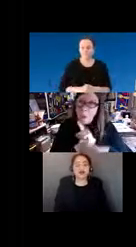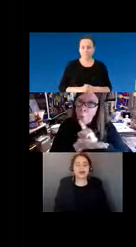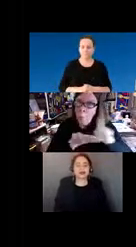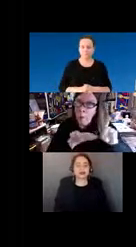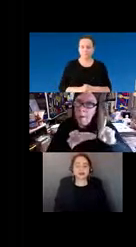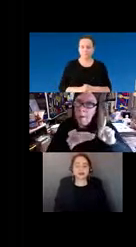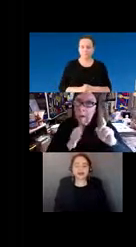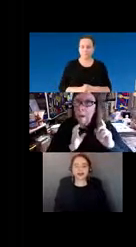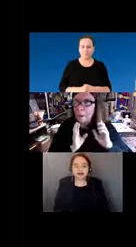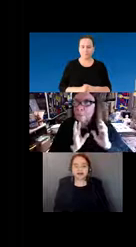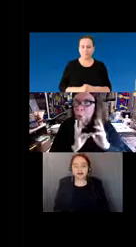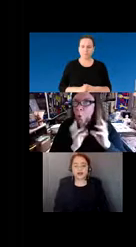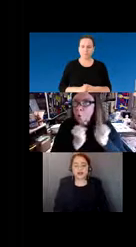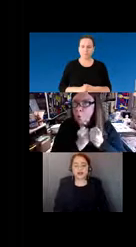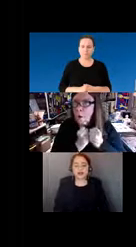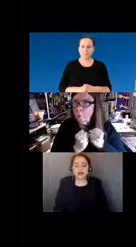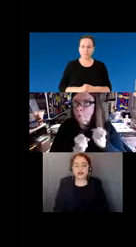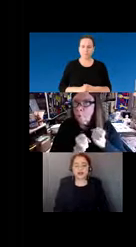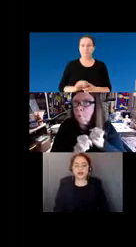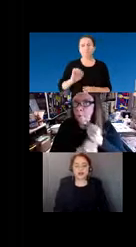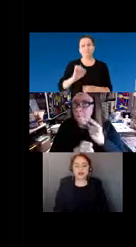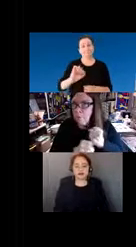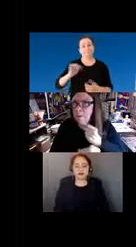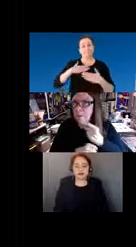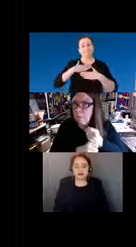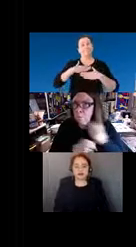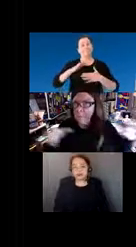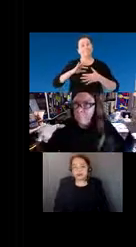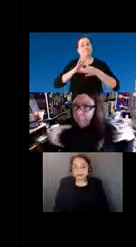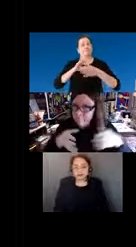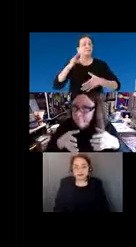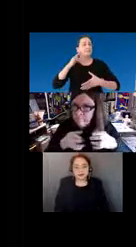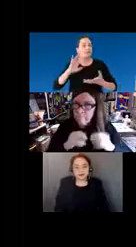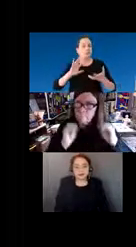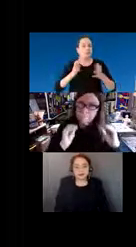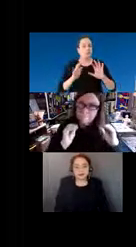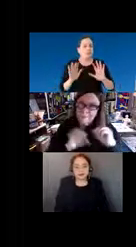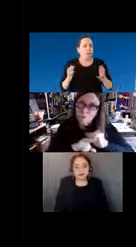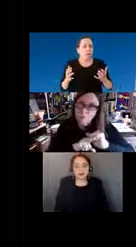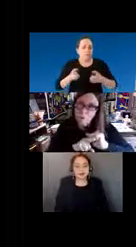when, as it relates to the deaf world and their experience in the deaf world.